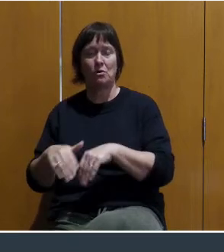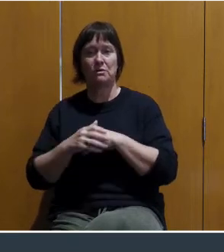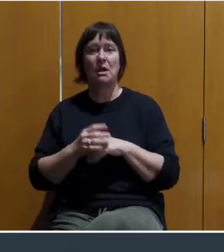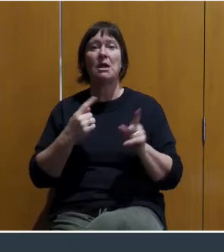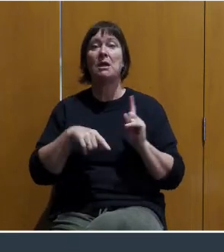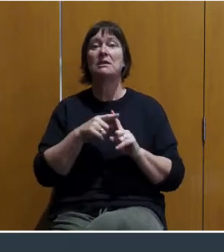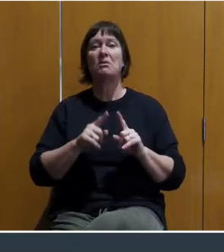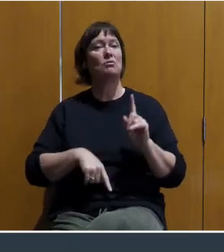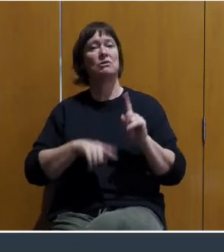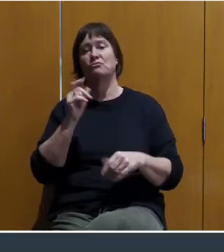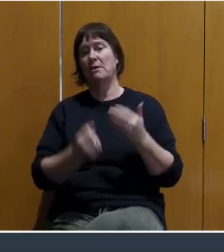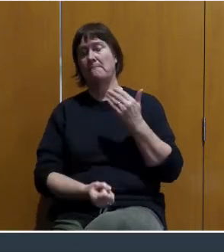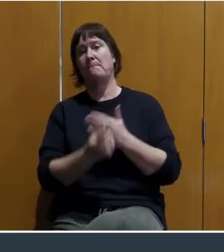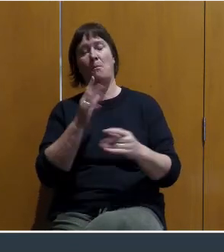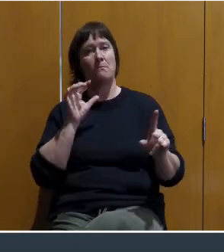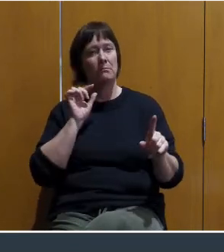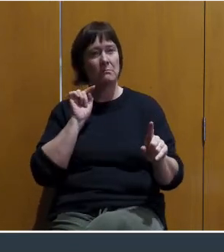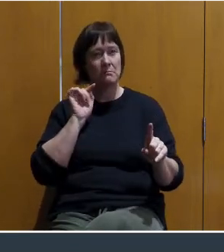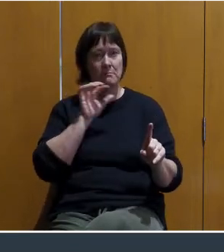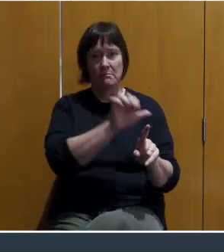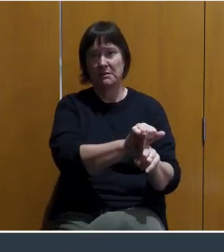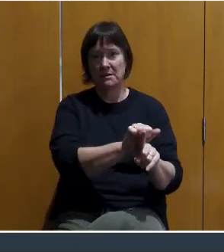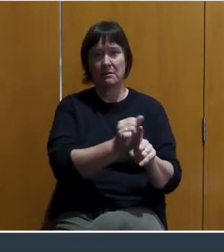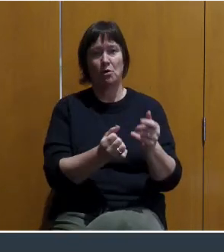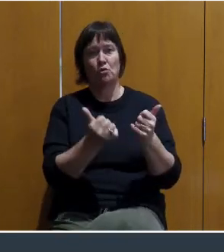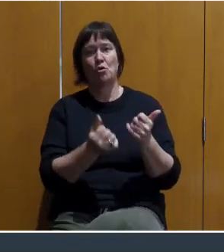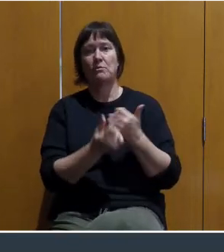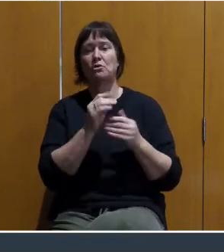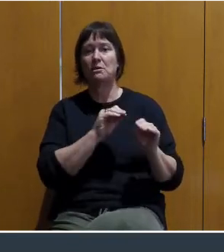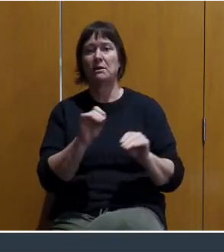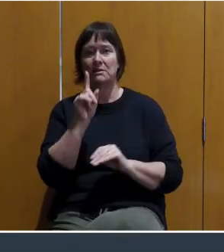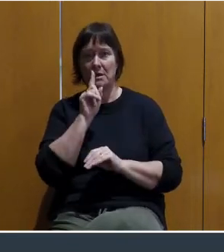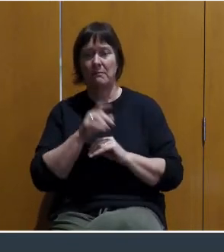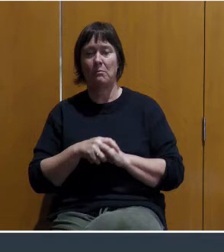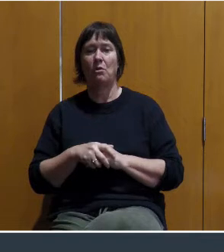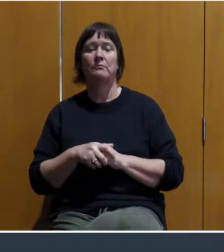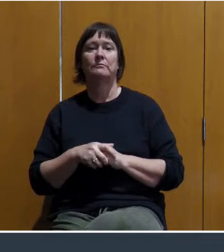random blitzes would be an opportunity to educate people.